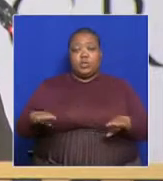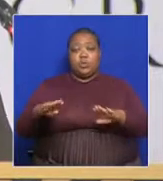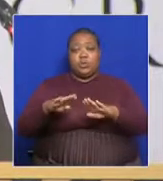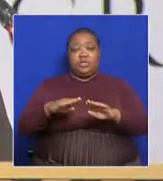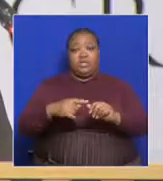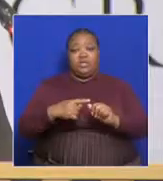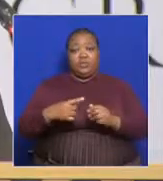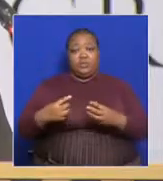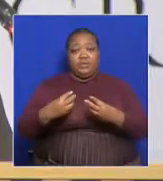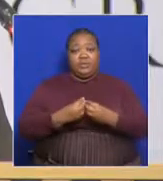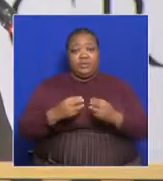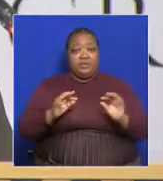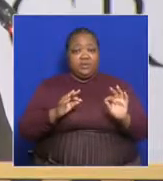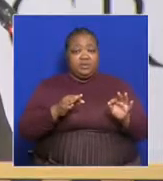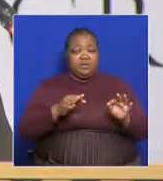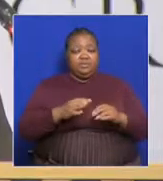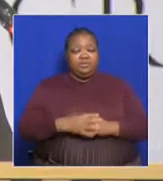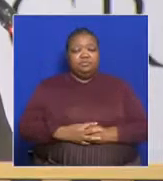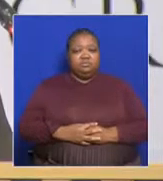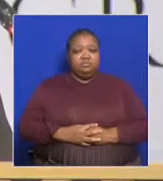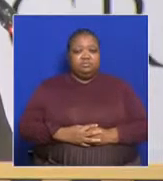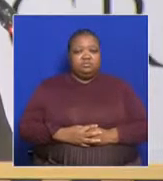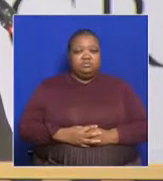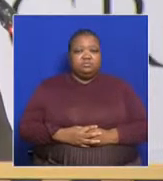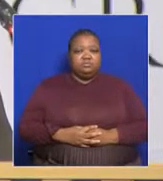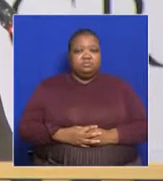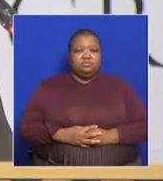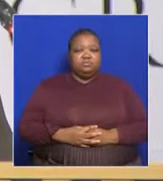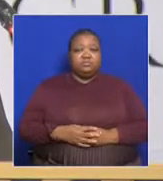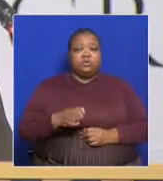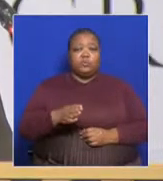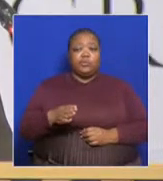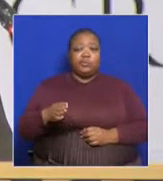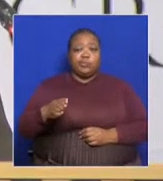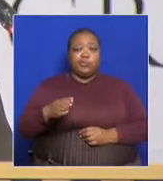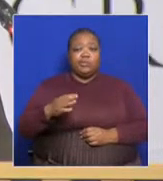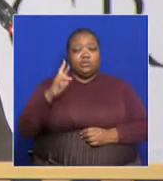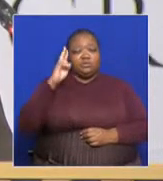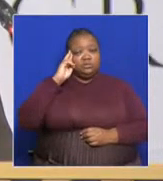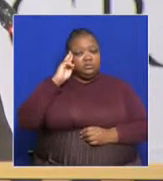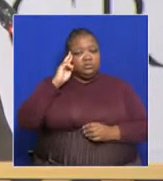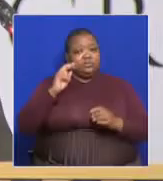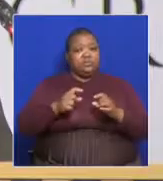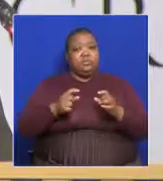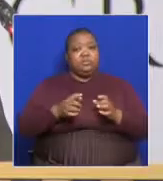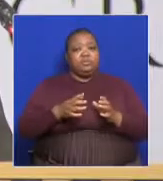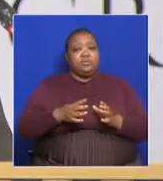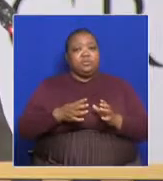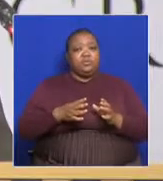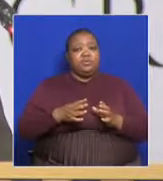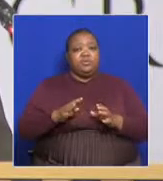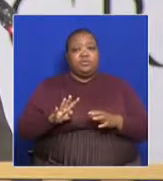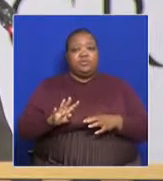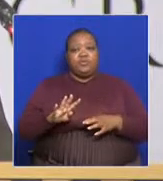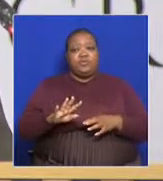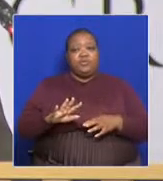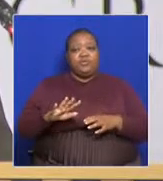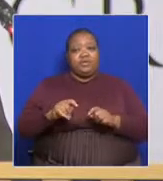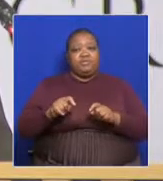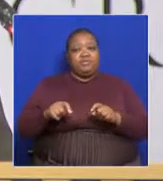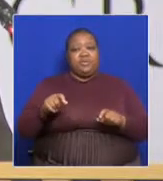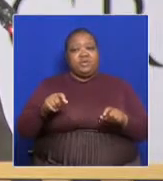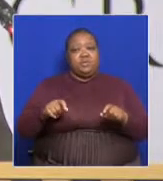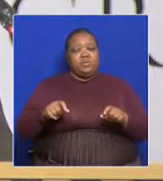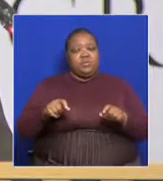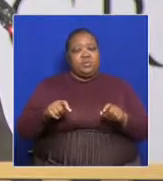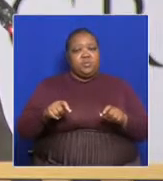reflection? You know, when I say they were present, remember, Commissioner, it can't be 4 or 5 people that's counting at the